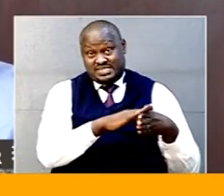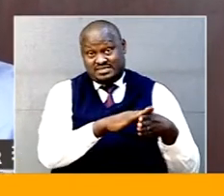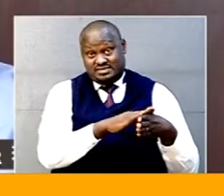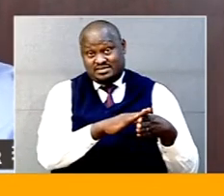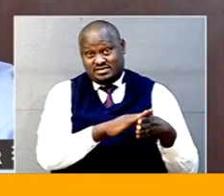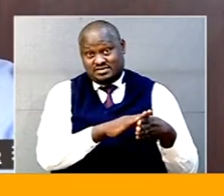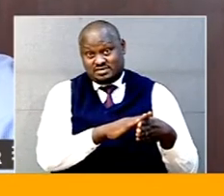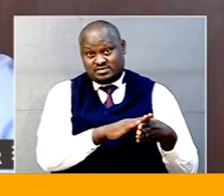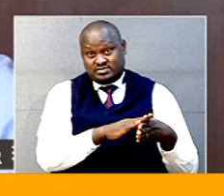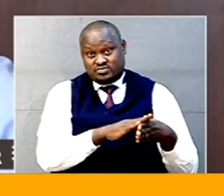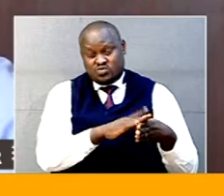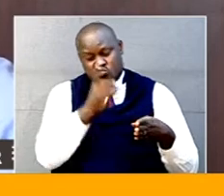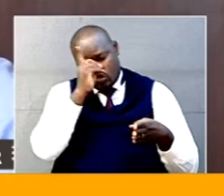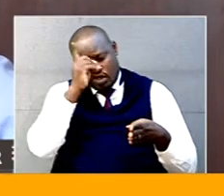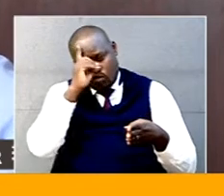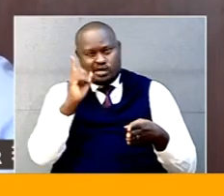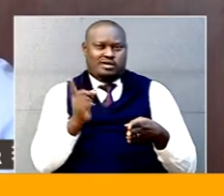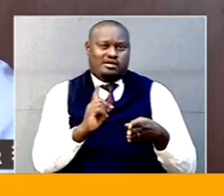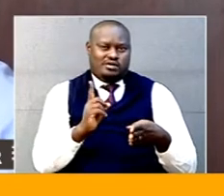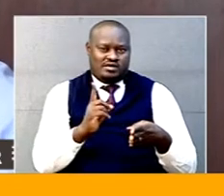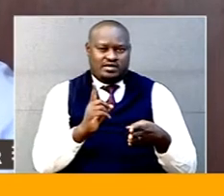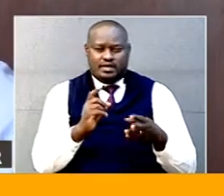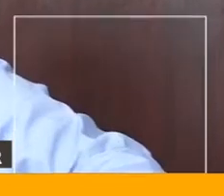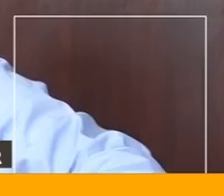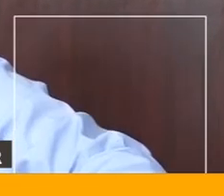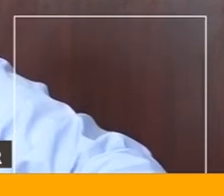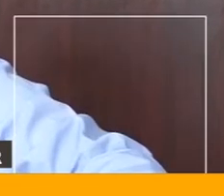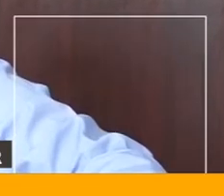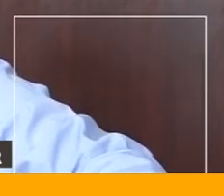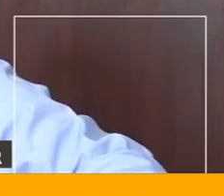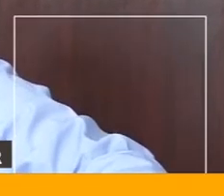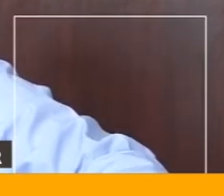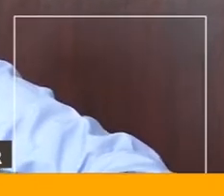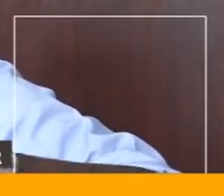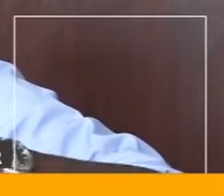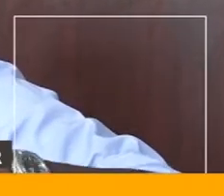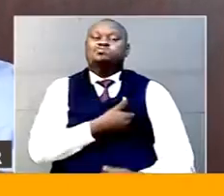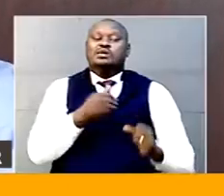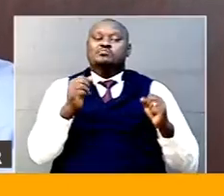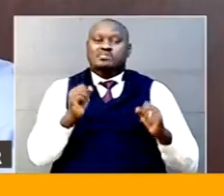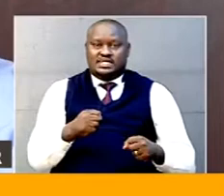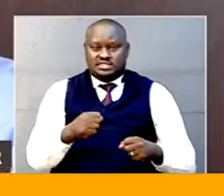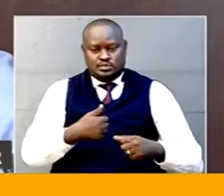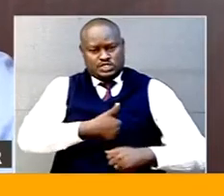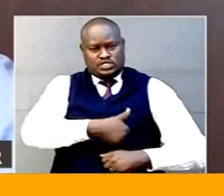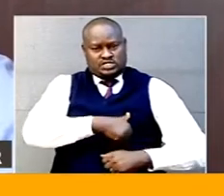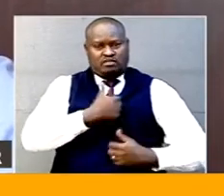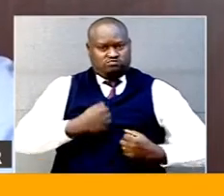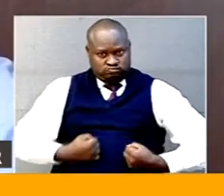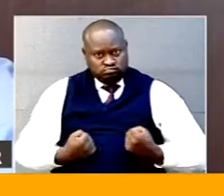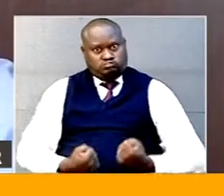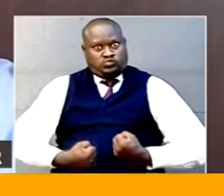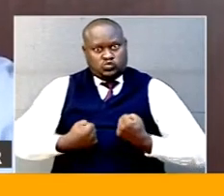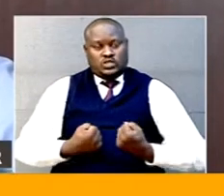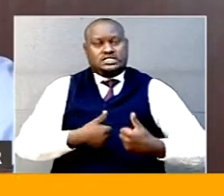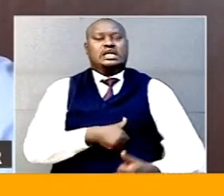there is the kind of tenacity, the kind of drive, the kind of commitment, the kind of self-exertion you need, because